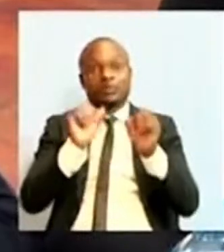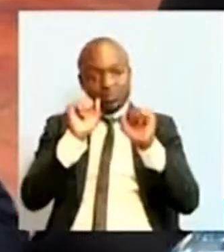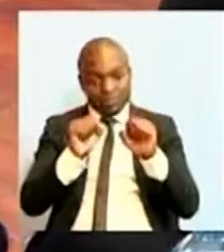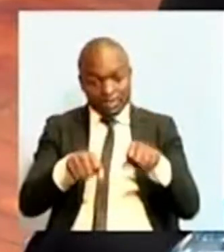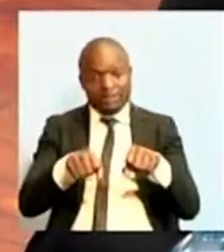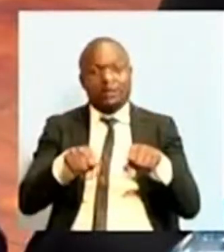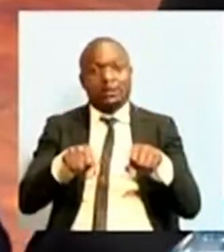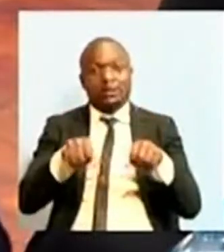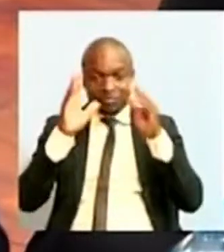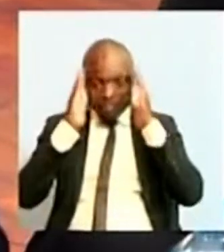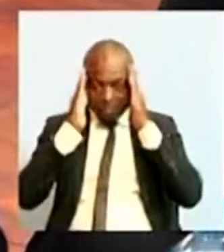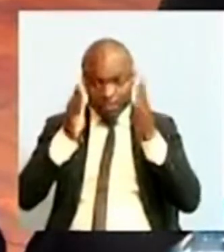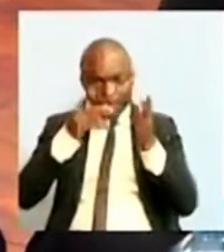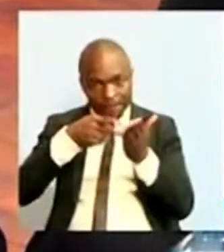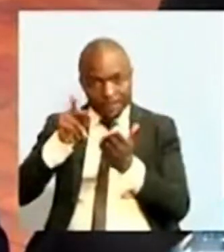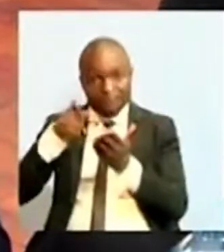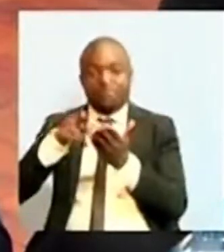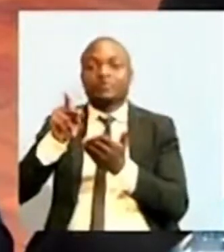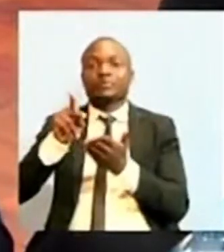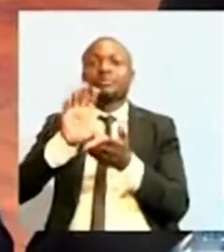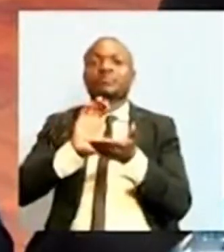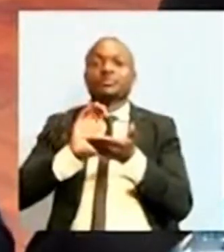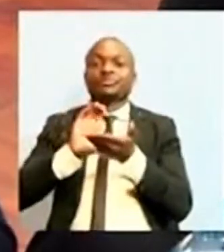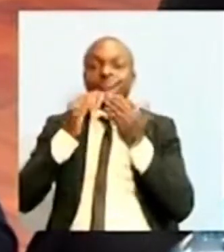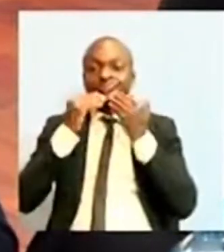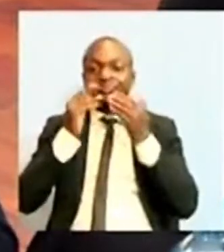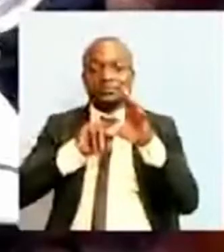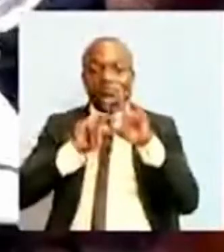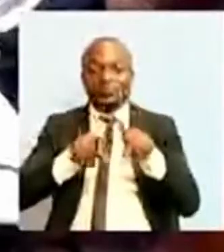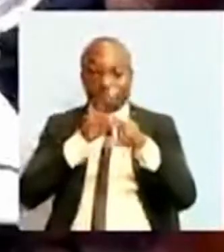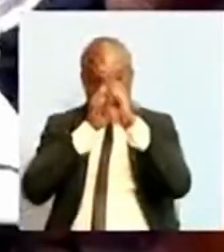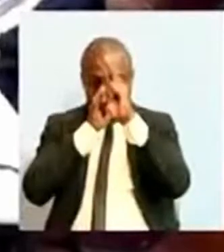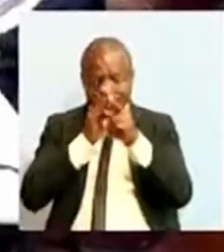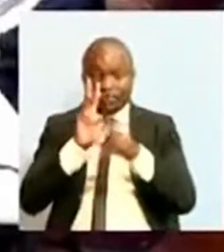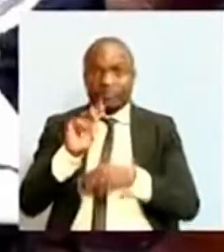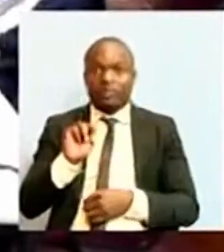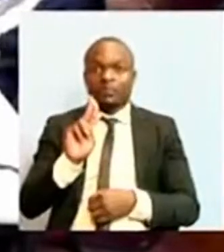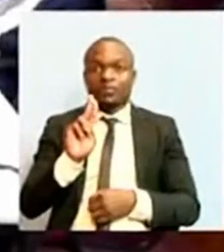liquidate in no time. Thank you so much. Honorable Mtelo.